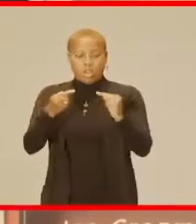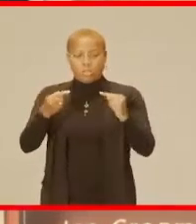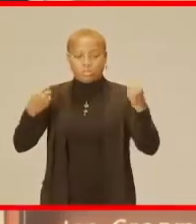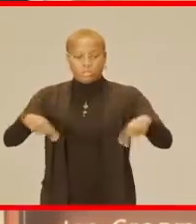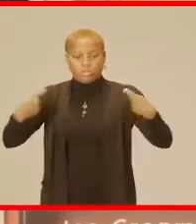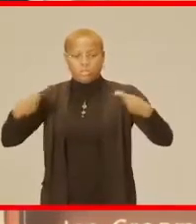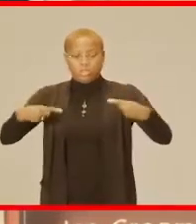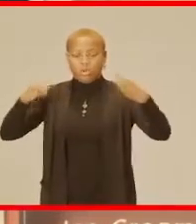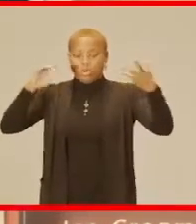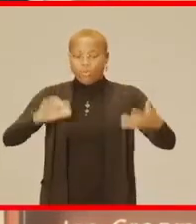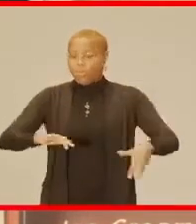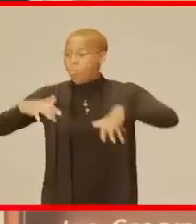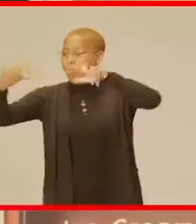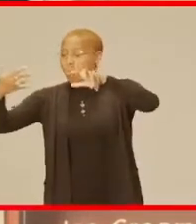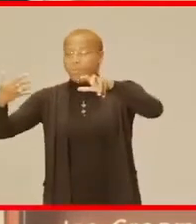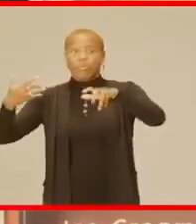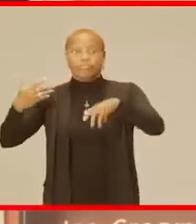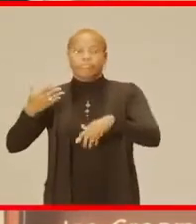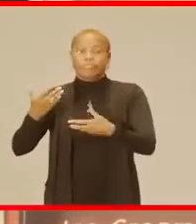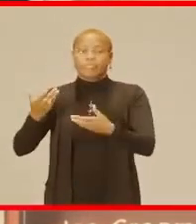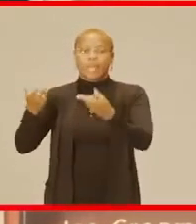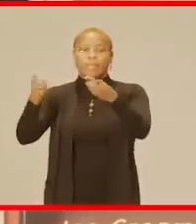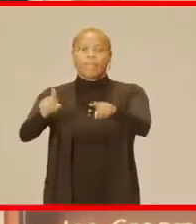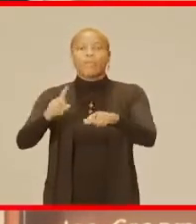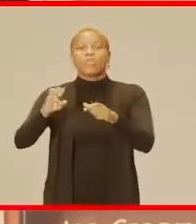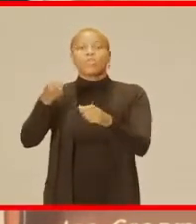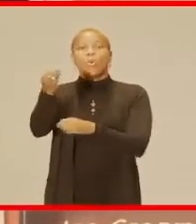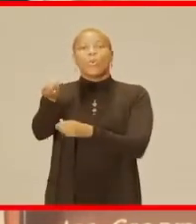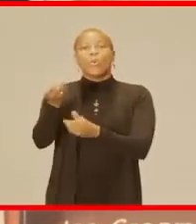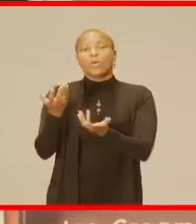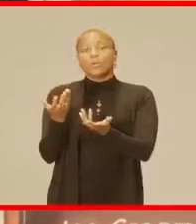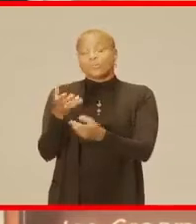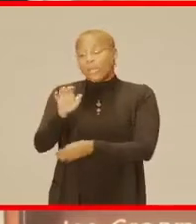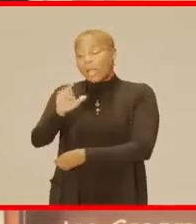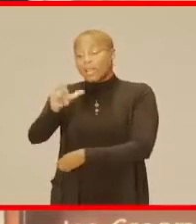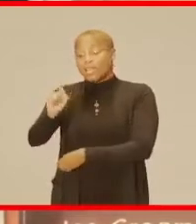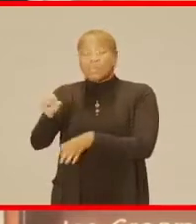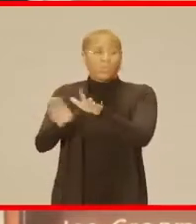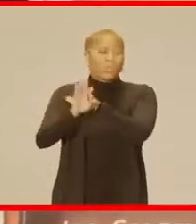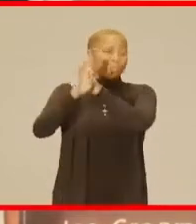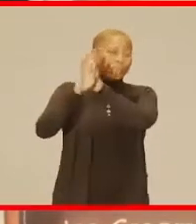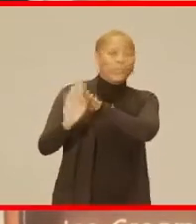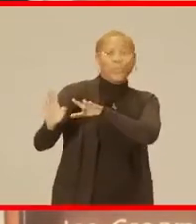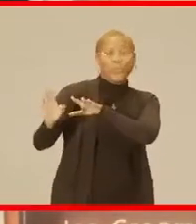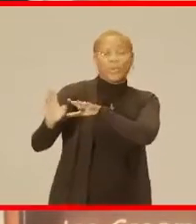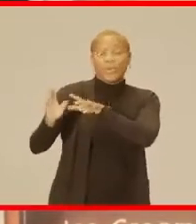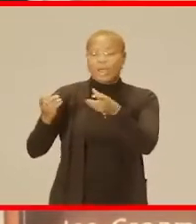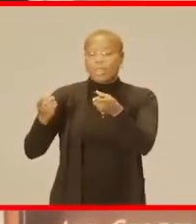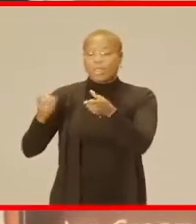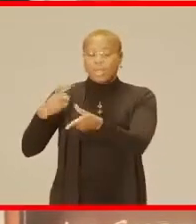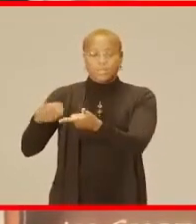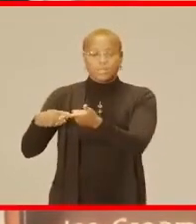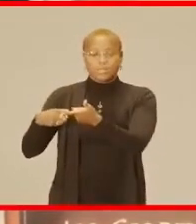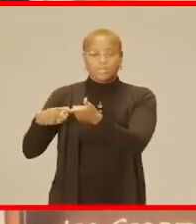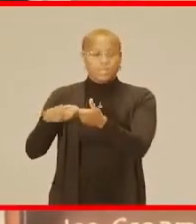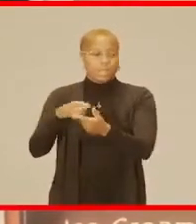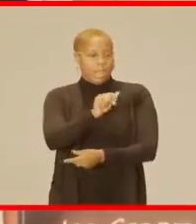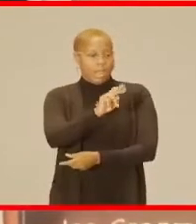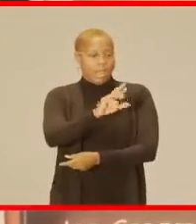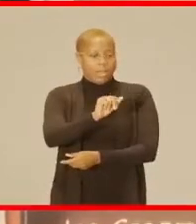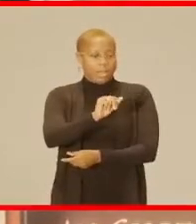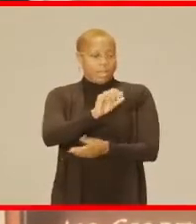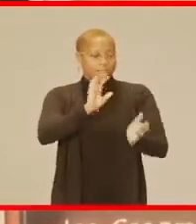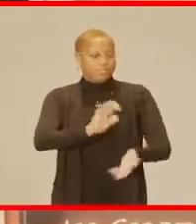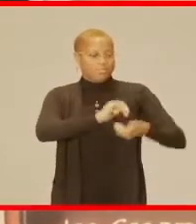coronation ball. And so Elsa runs away, and Anna must team up